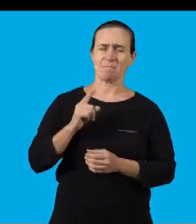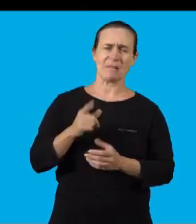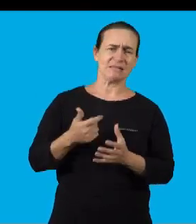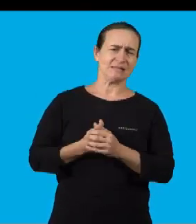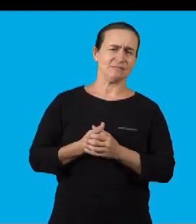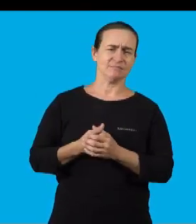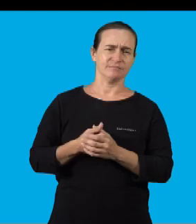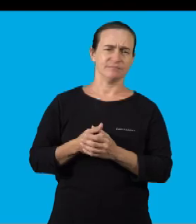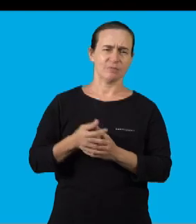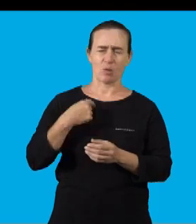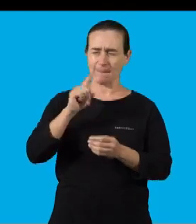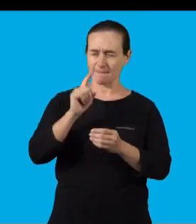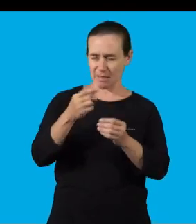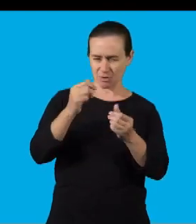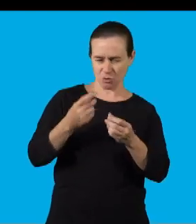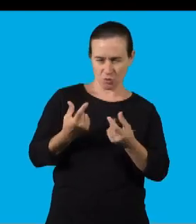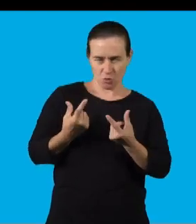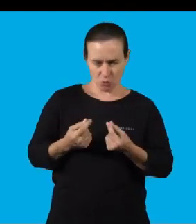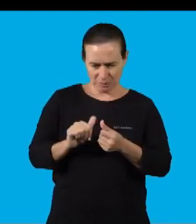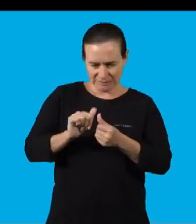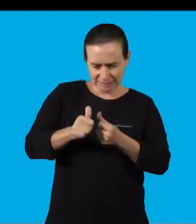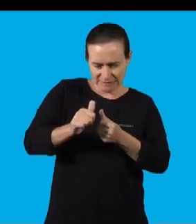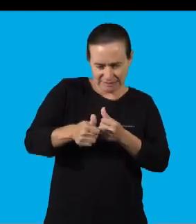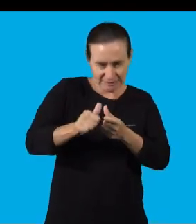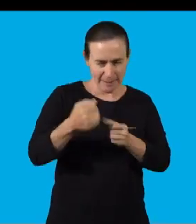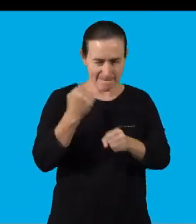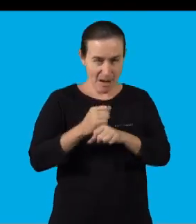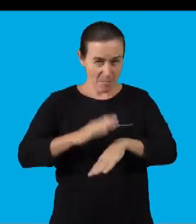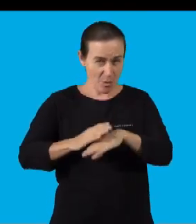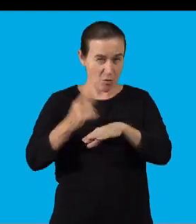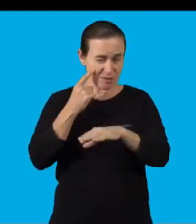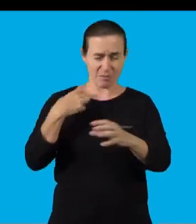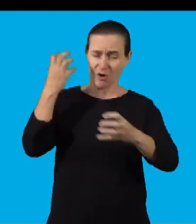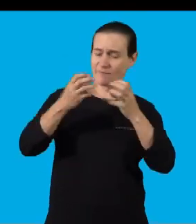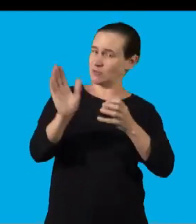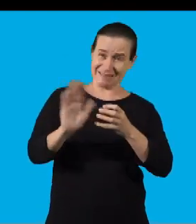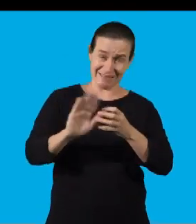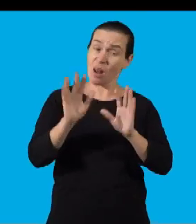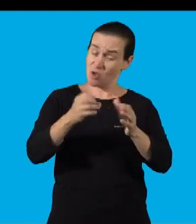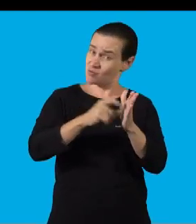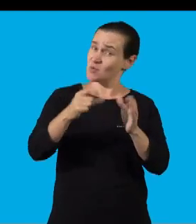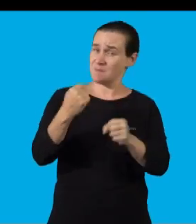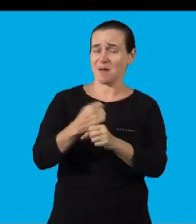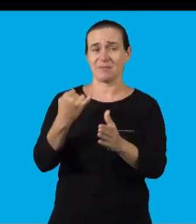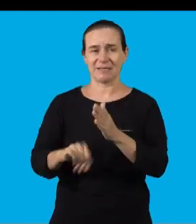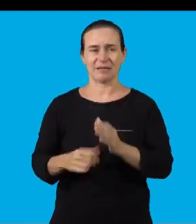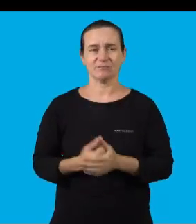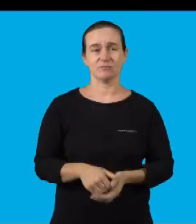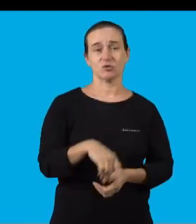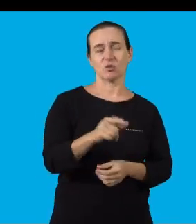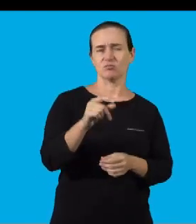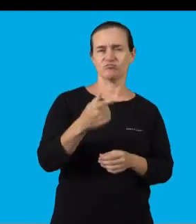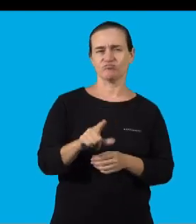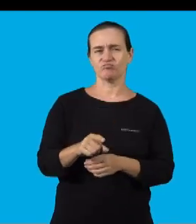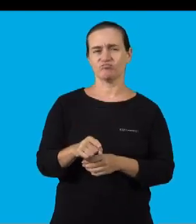not confuse what you need to do when you are simplifying this expression. That is a common mistake. And then when we say